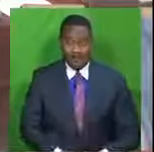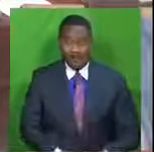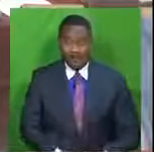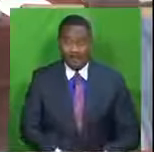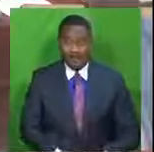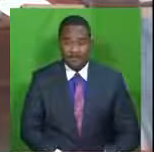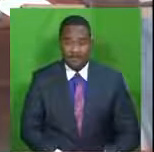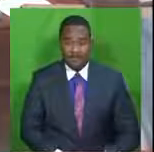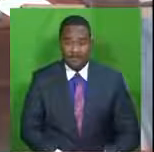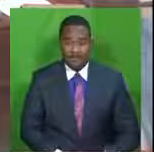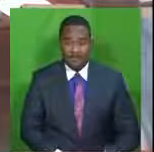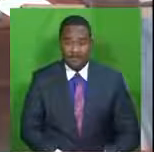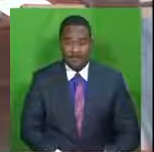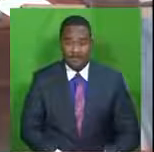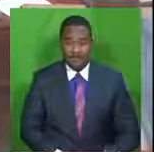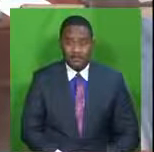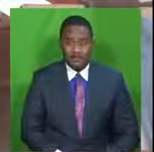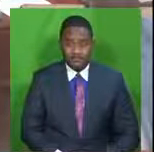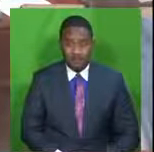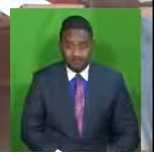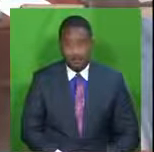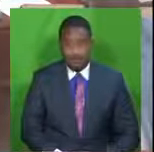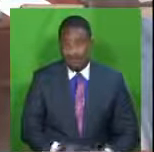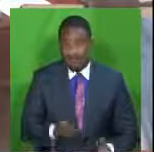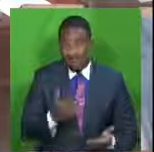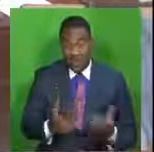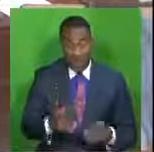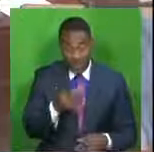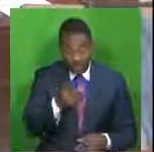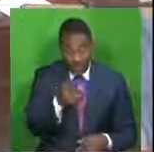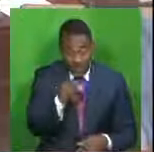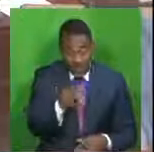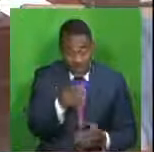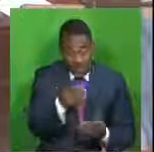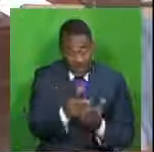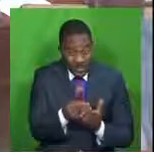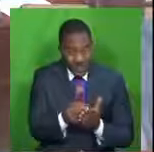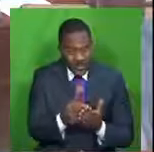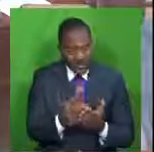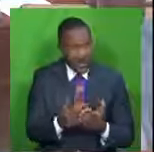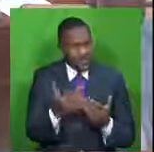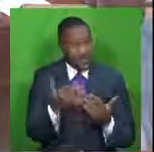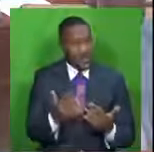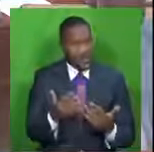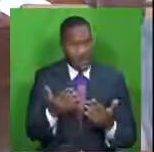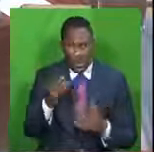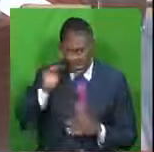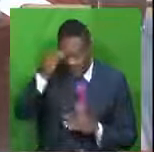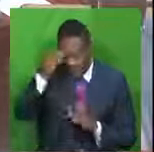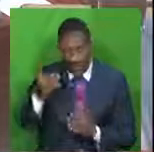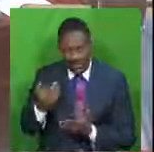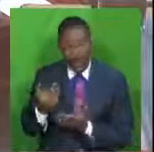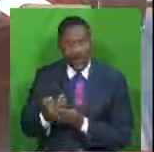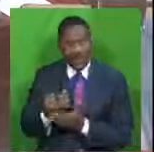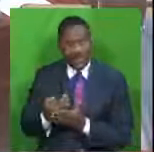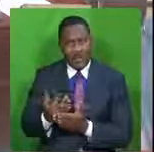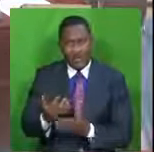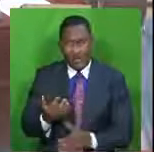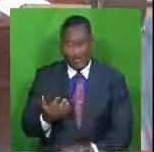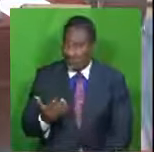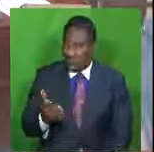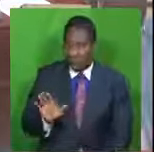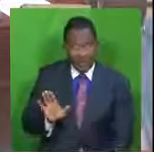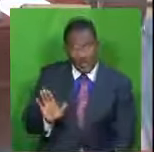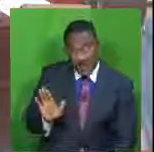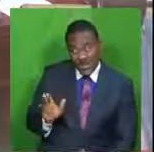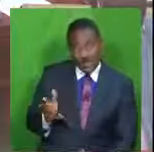when you need money and you have to wait for an Honorable Minister of Finance whose response to